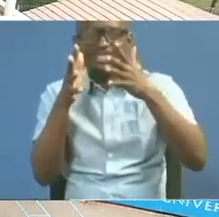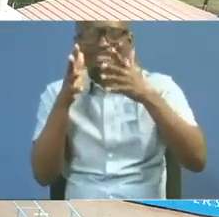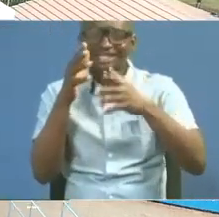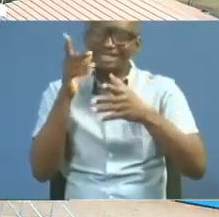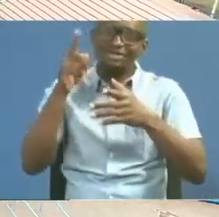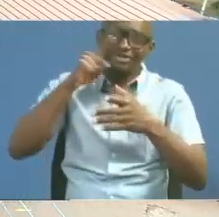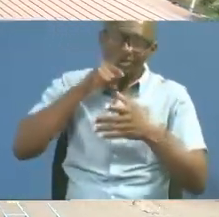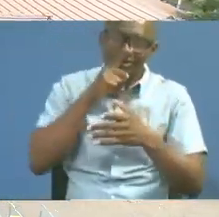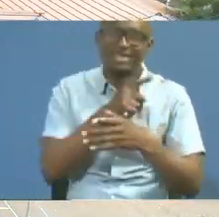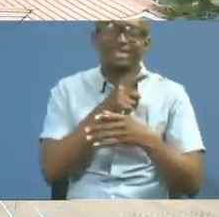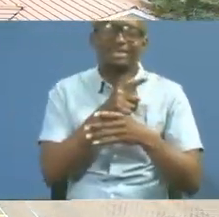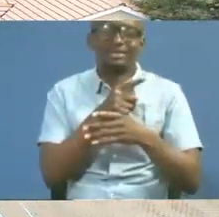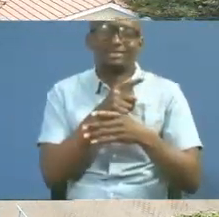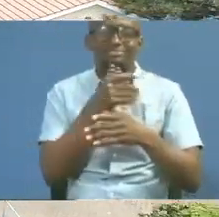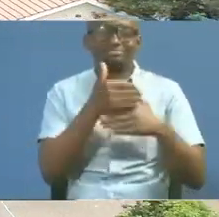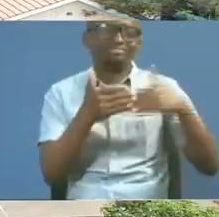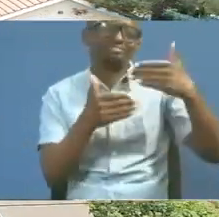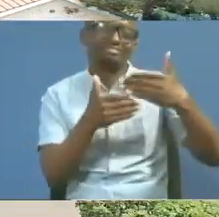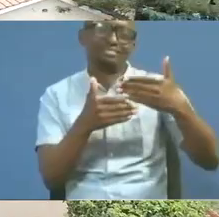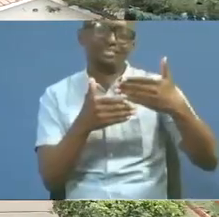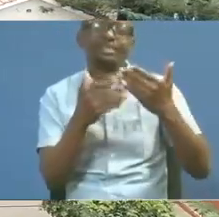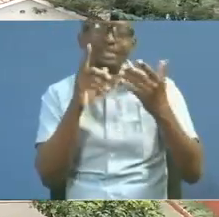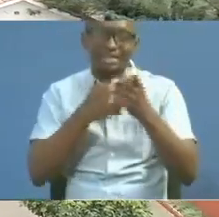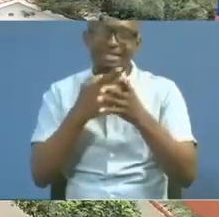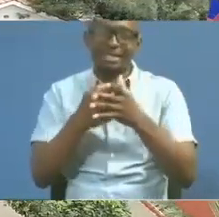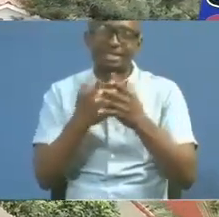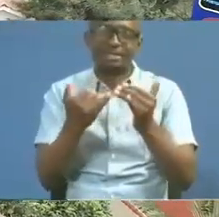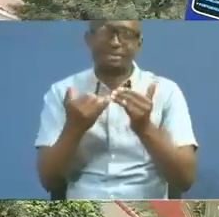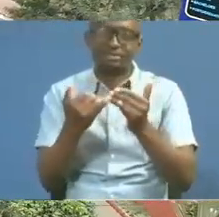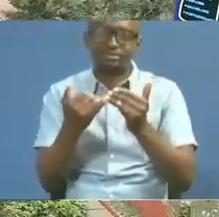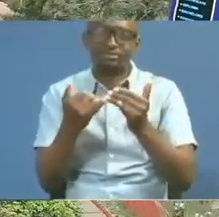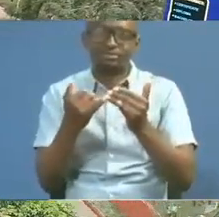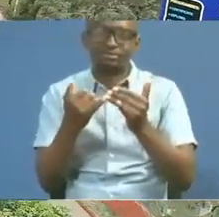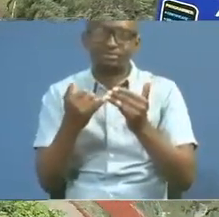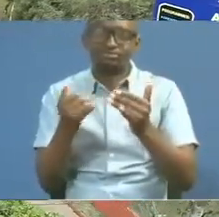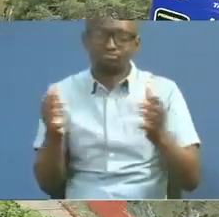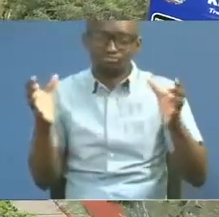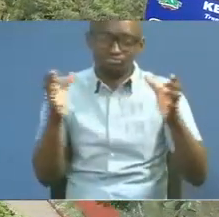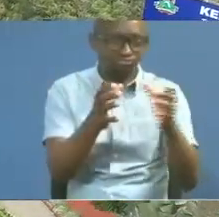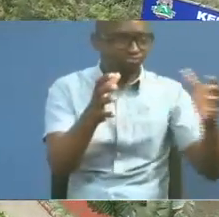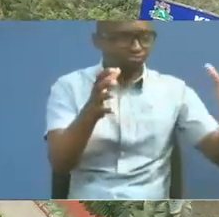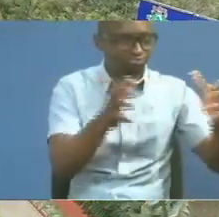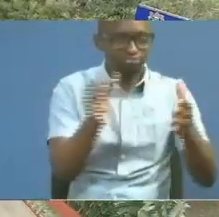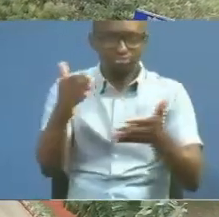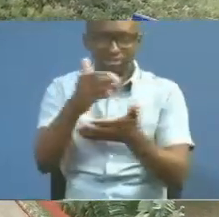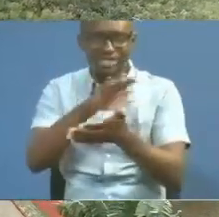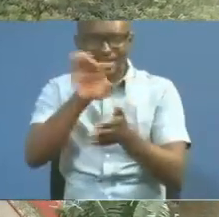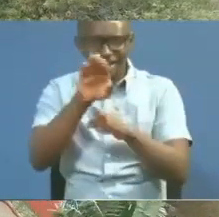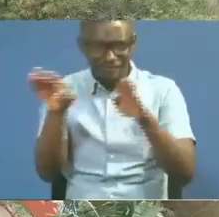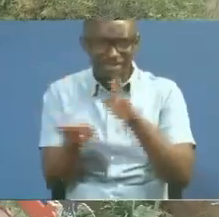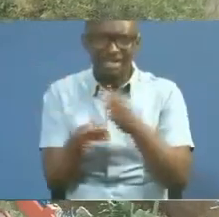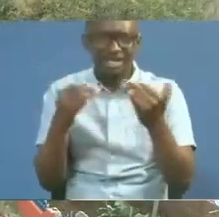engineers have done their structures, plans, then putting everything together is the work